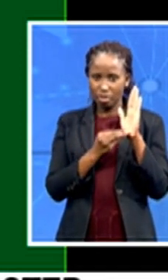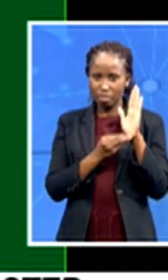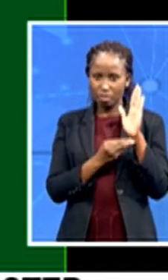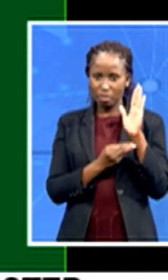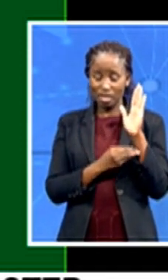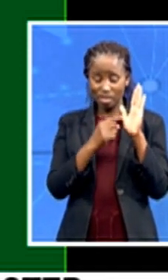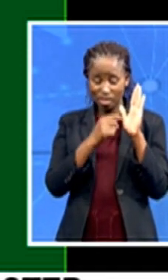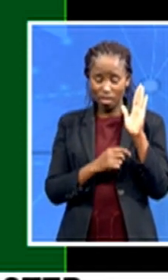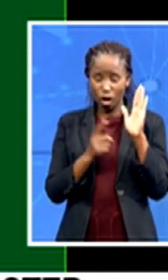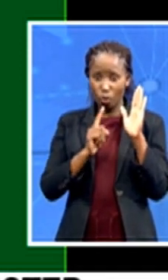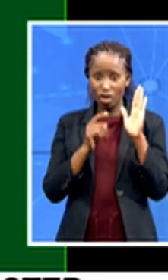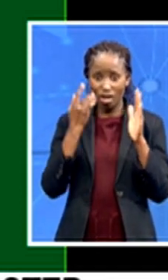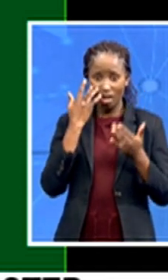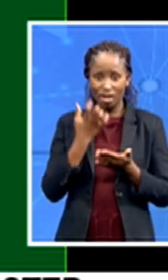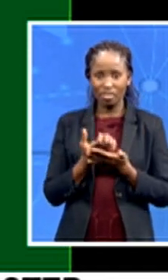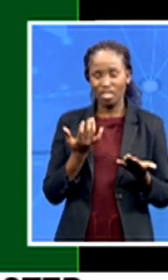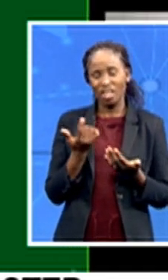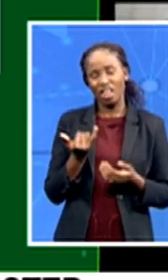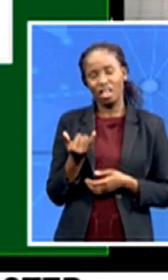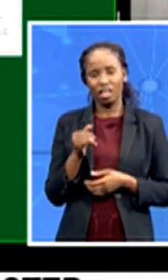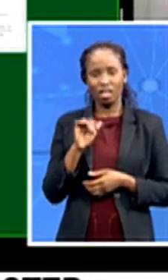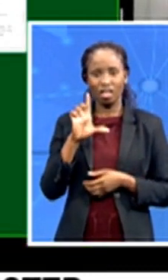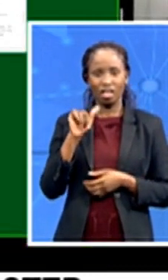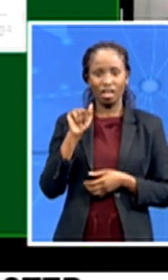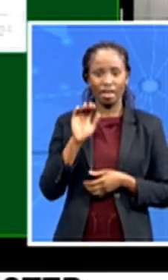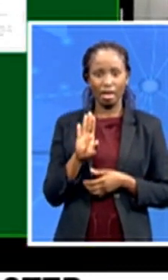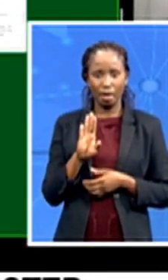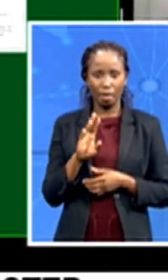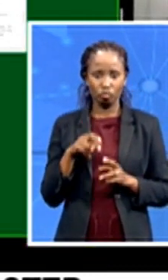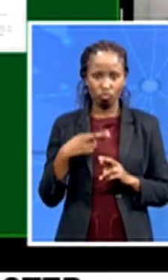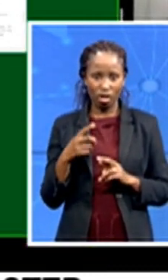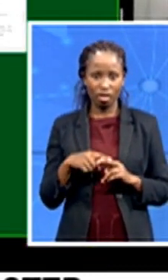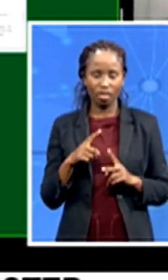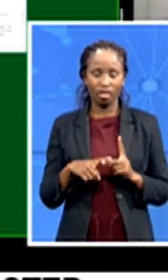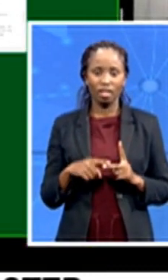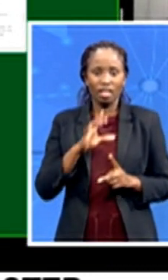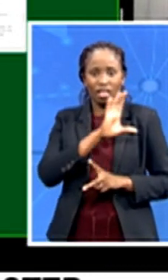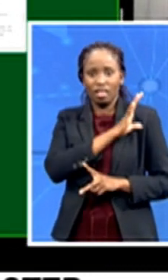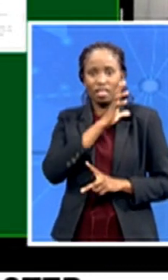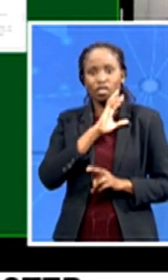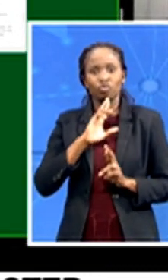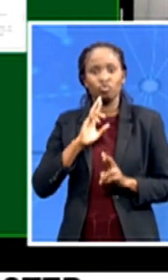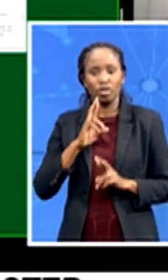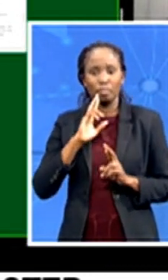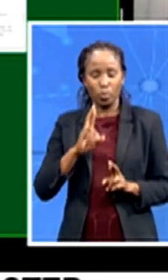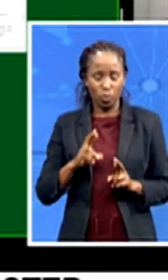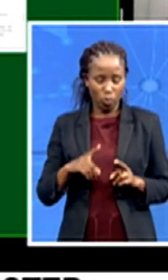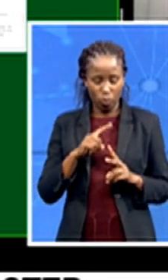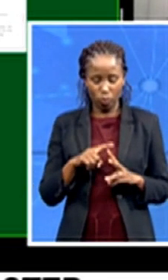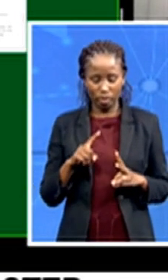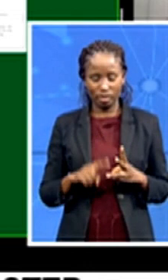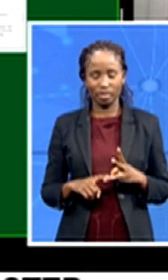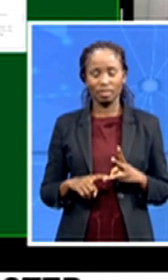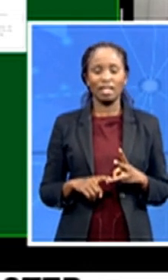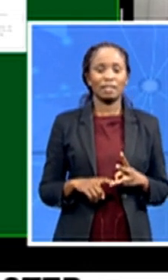laboratory results, clinical reports from the medical practitioner, which vaccine was